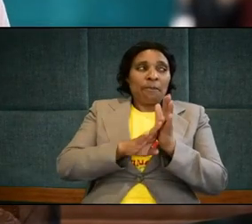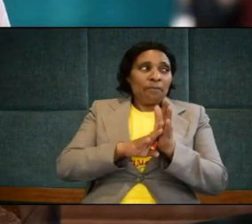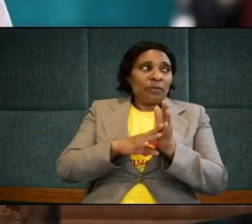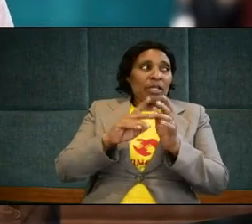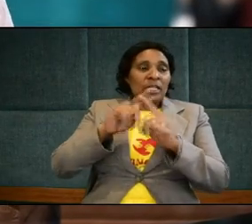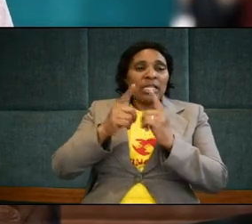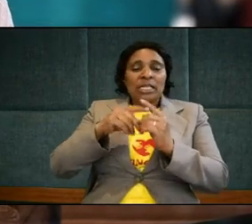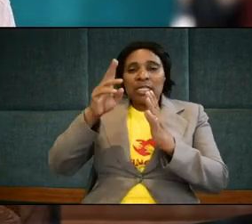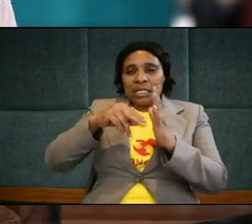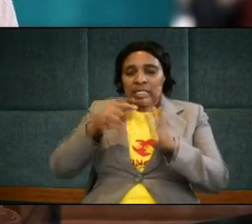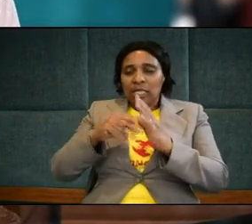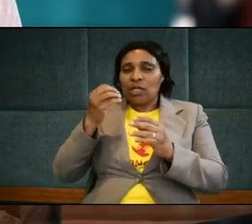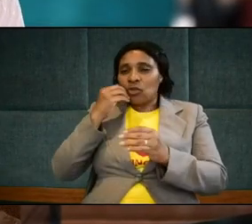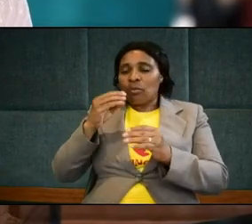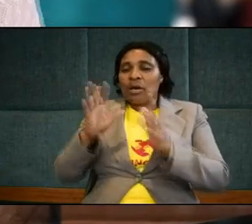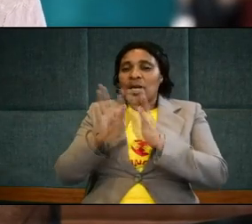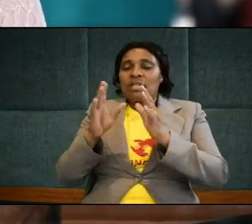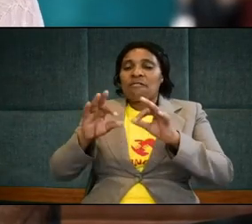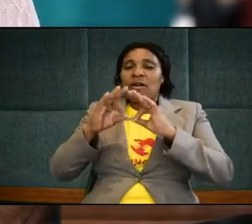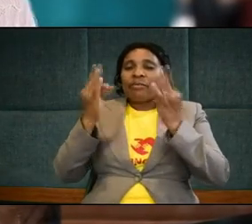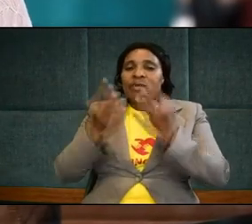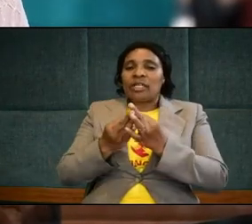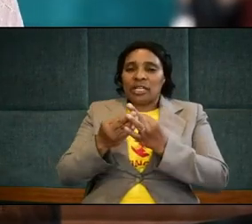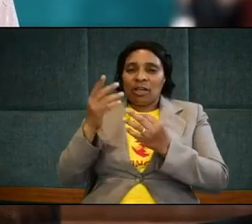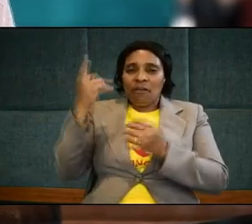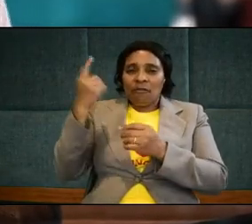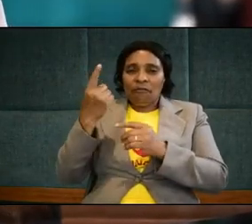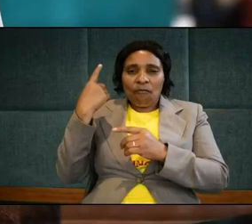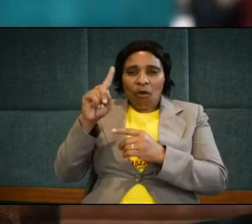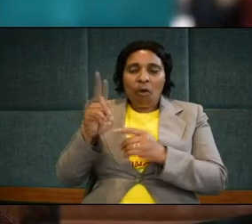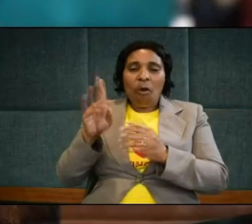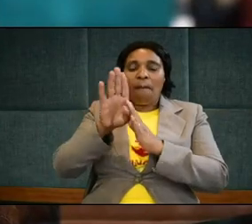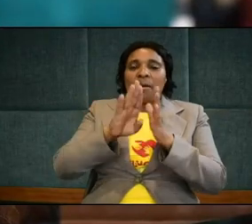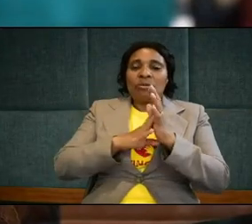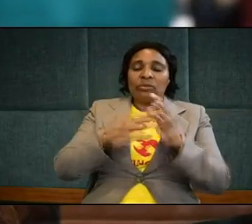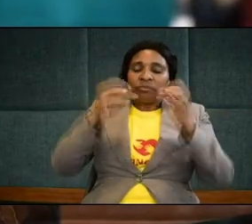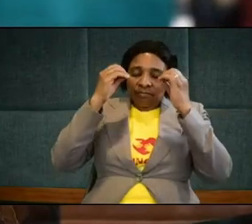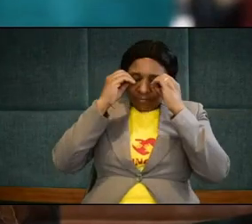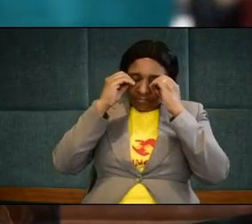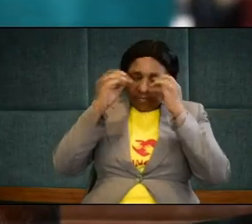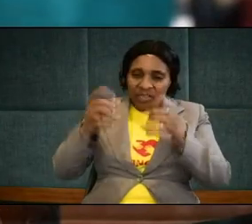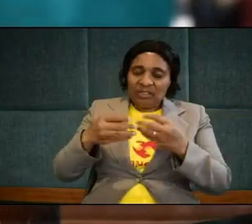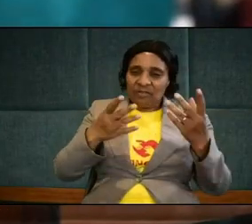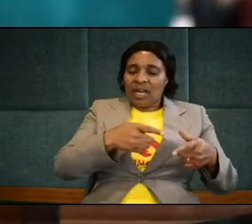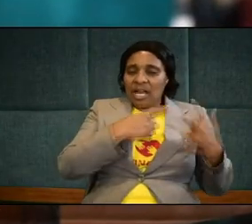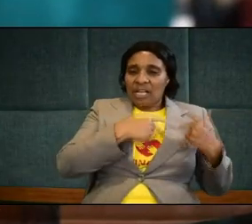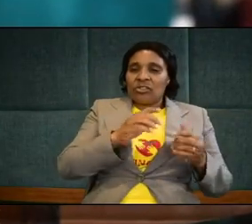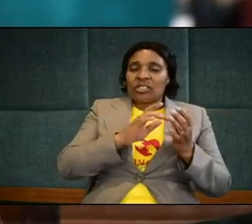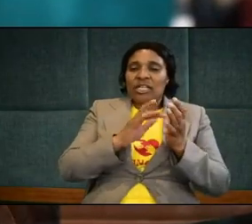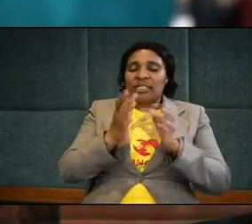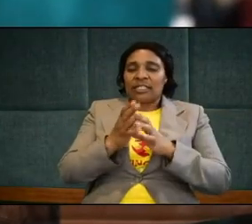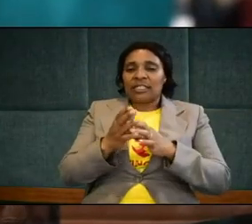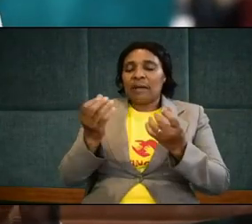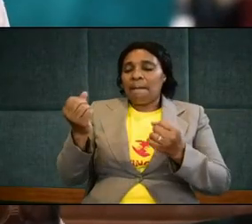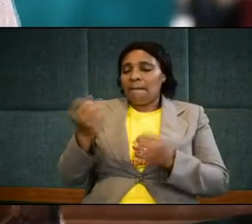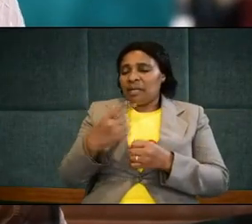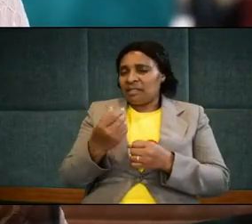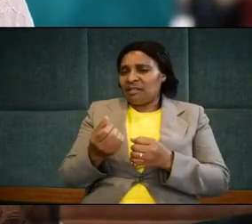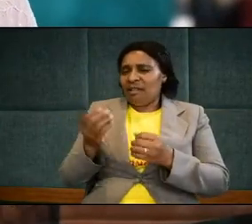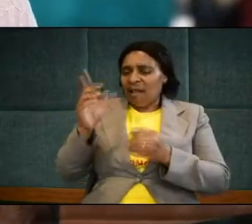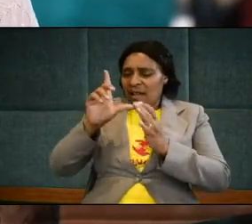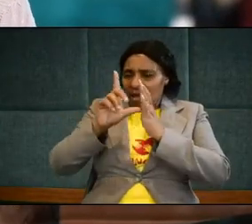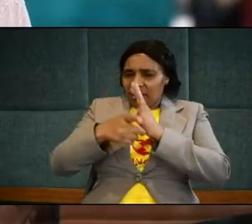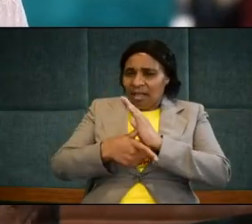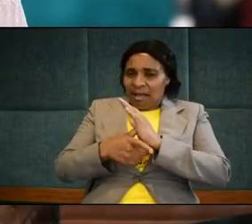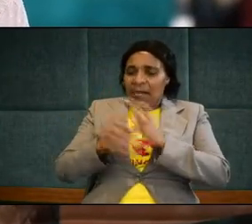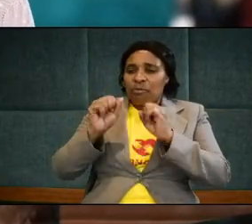at home with his family and asked Ramos for Bible studies. He gave his heart to Jesus a few months later, and today the man is trying to convince the rest of his